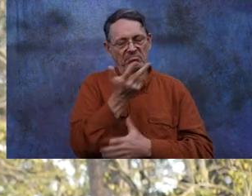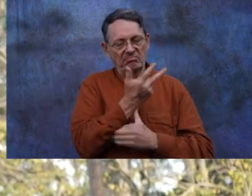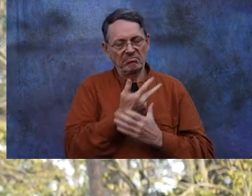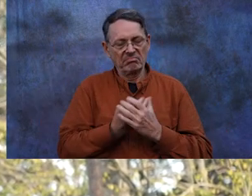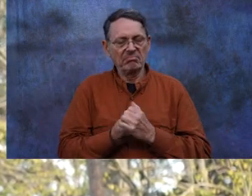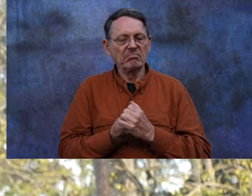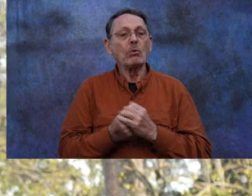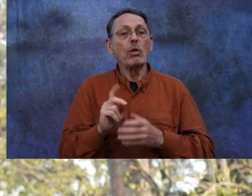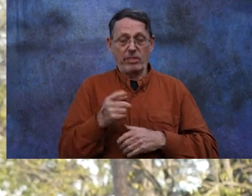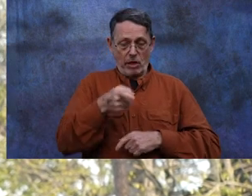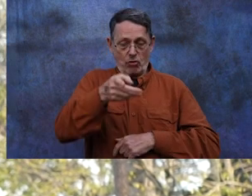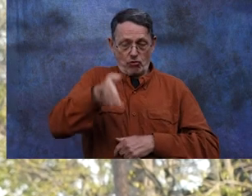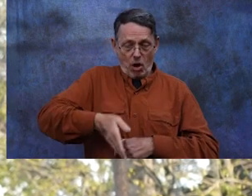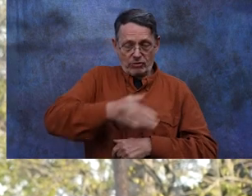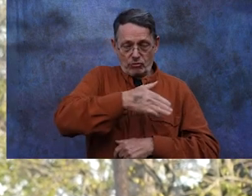meet.